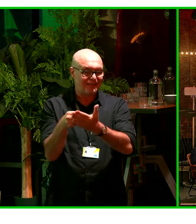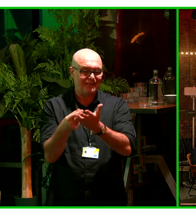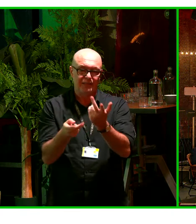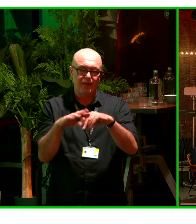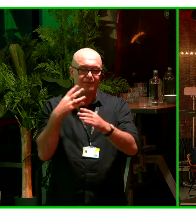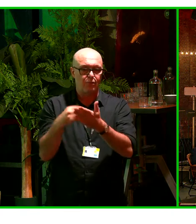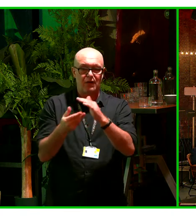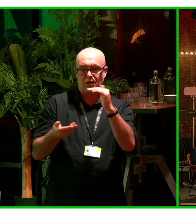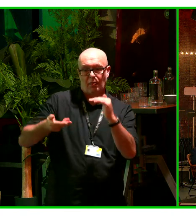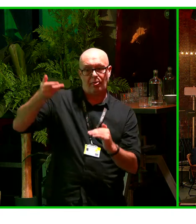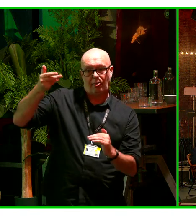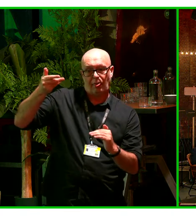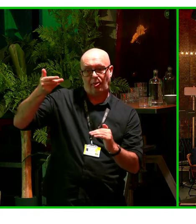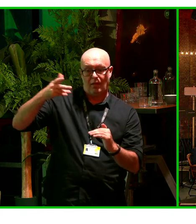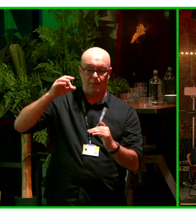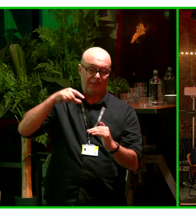office.